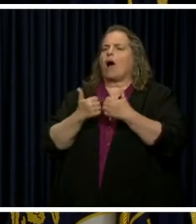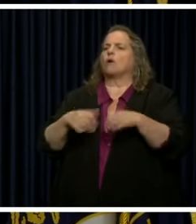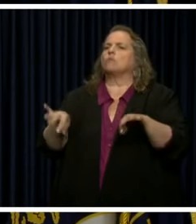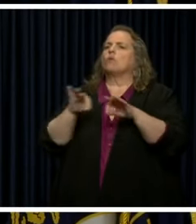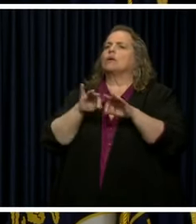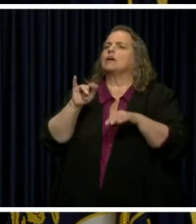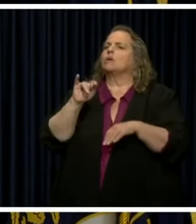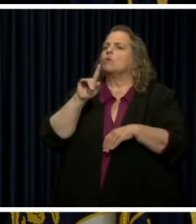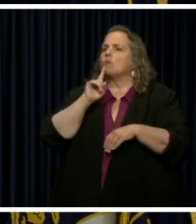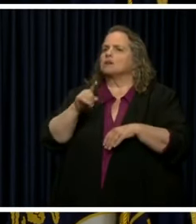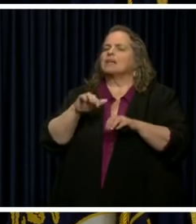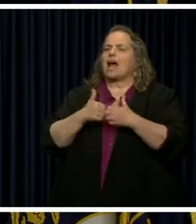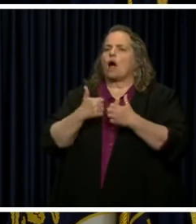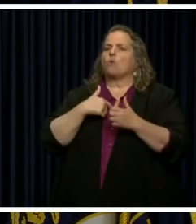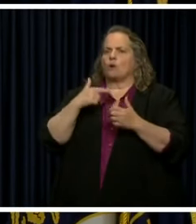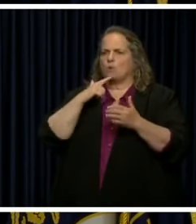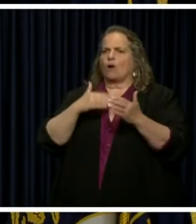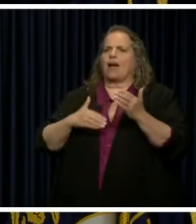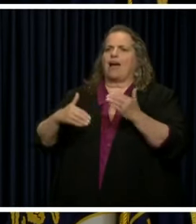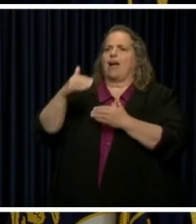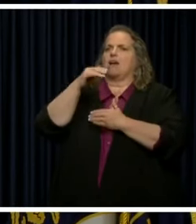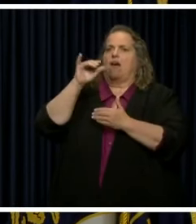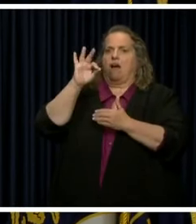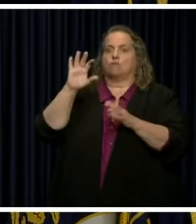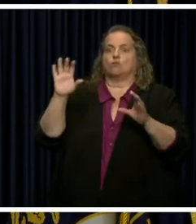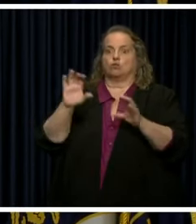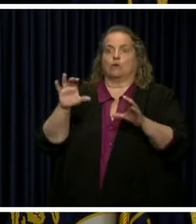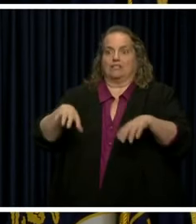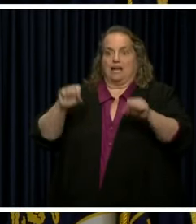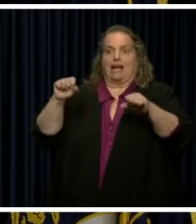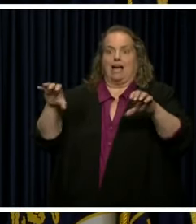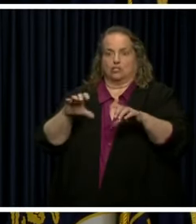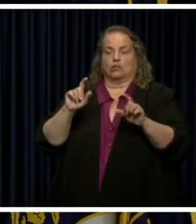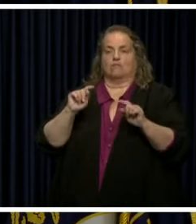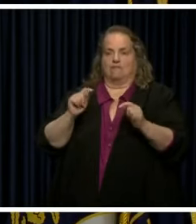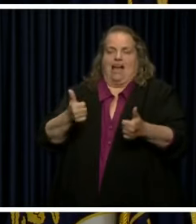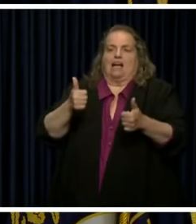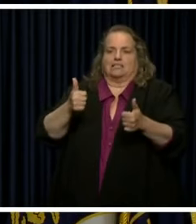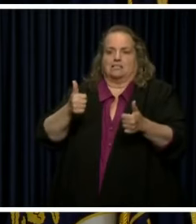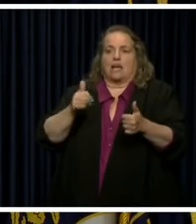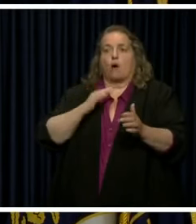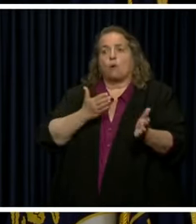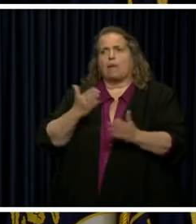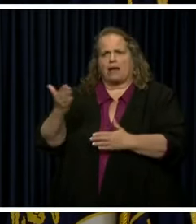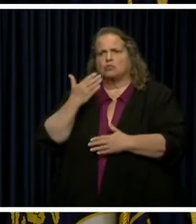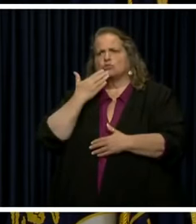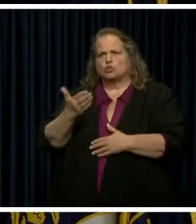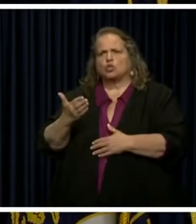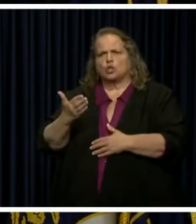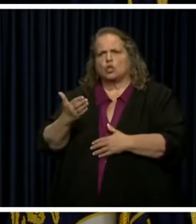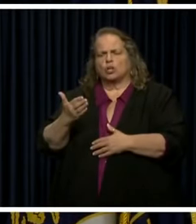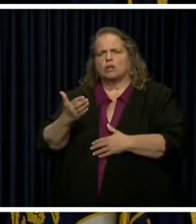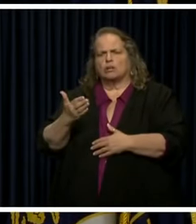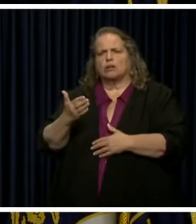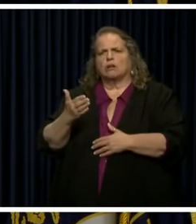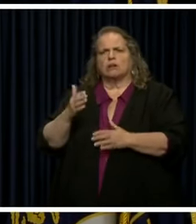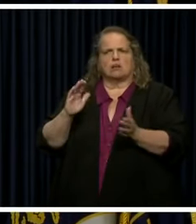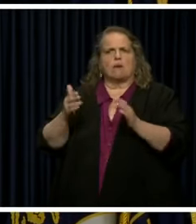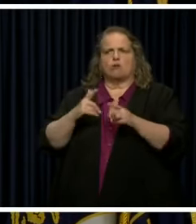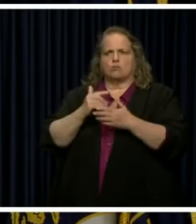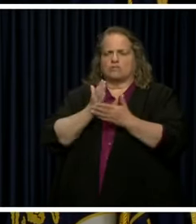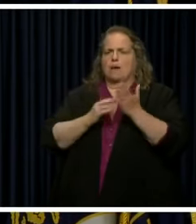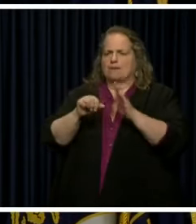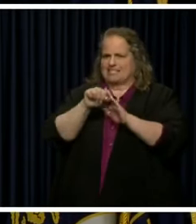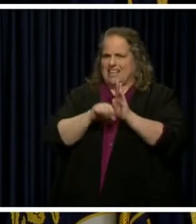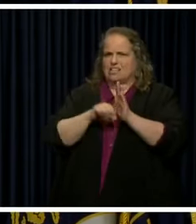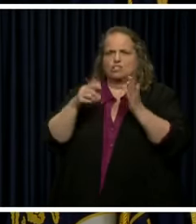we were ahead of the curve there. Our plan is a good plan. As opposed to some states, it's already being fully